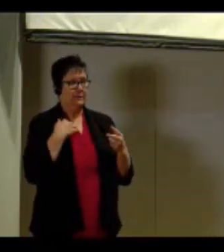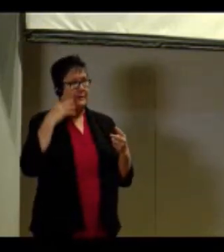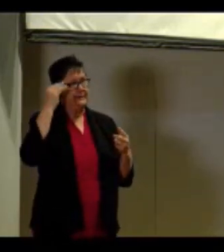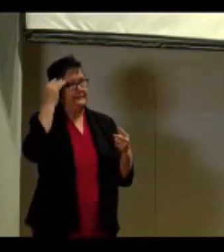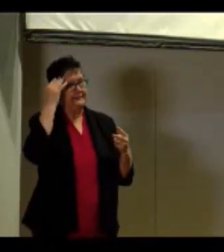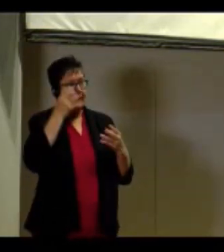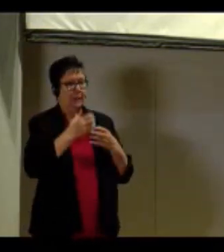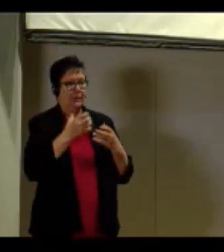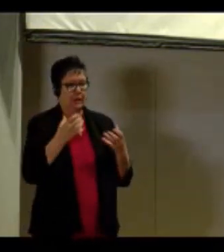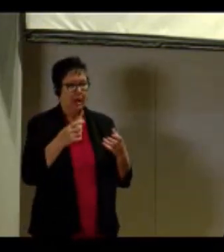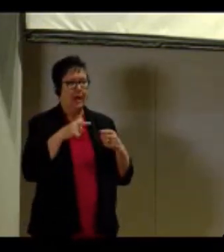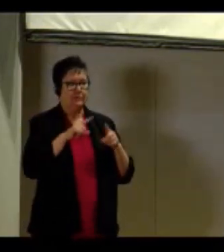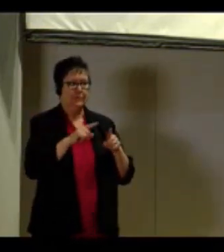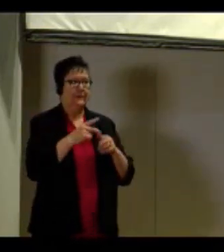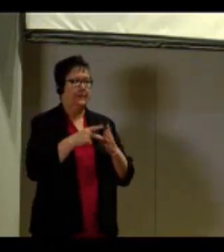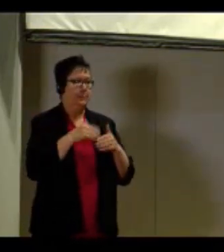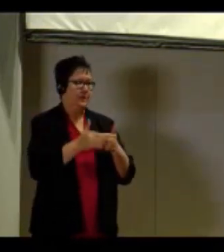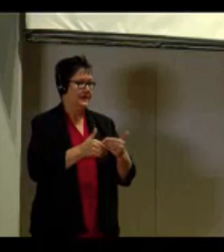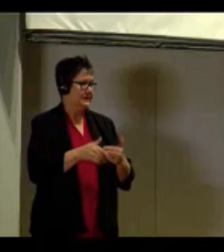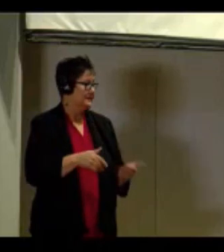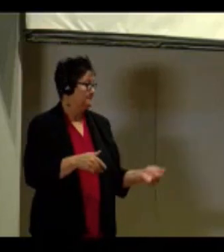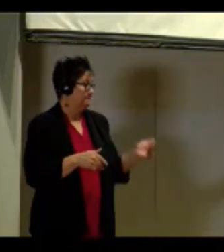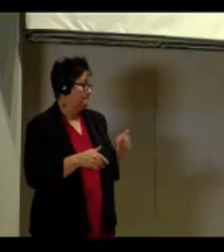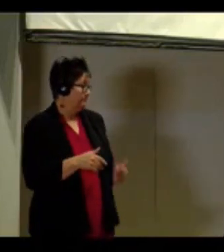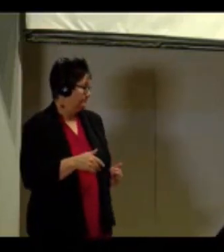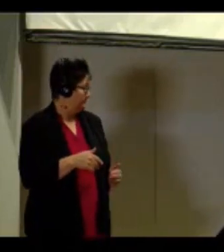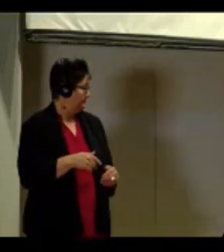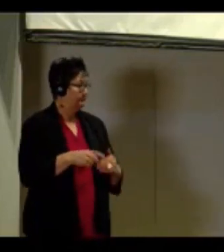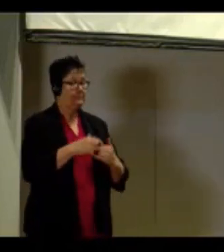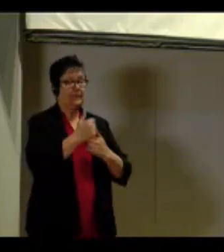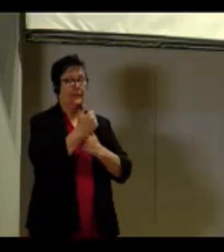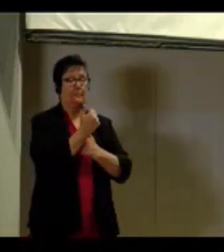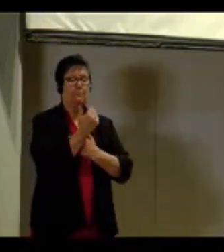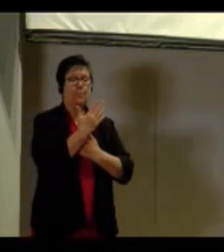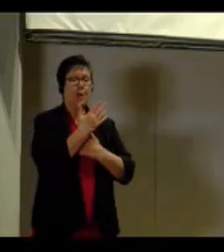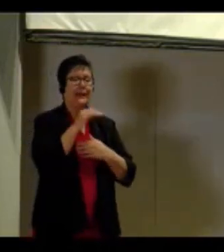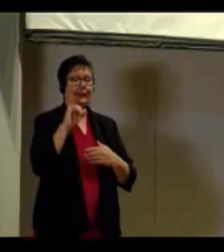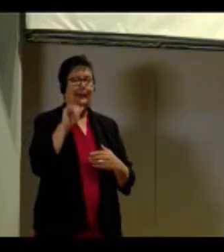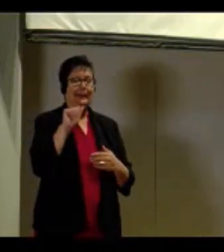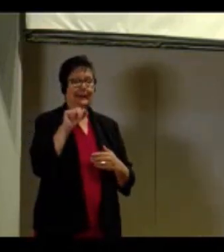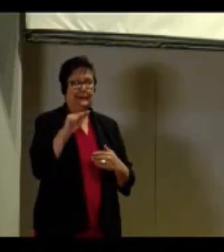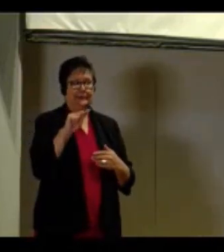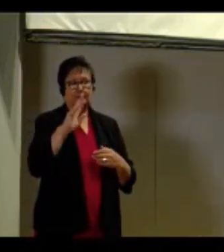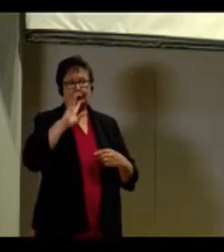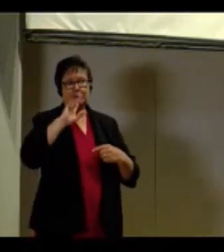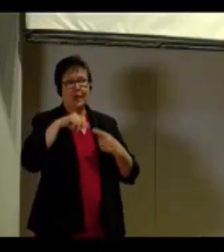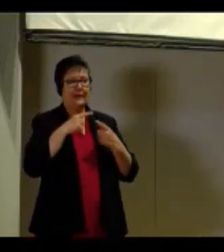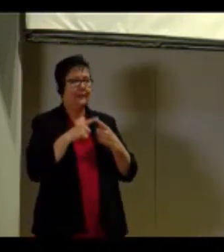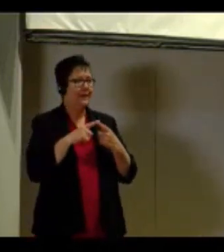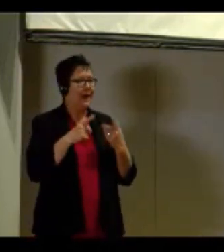lot. I was very struck this morning when Ian was talking about, again,